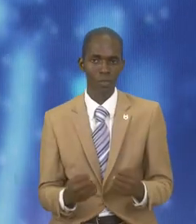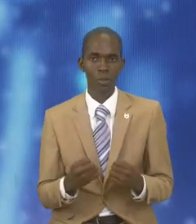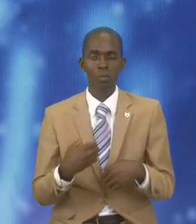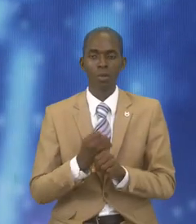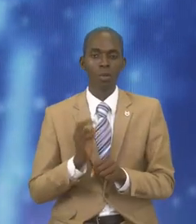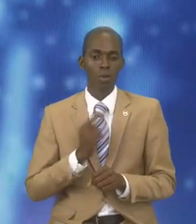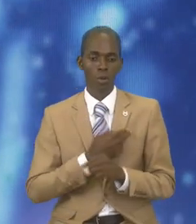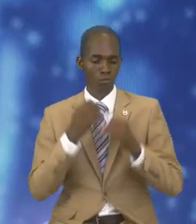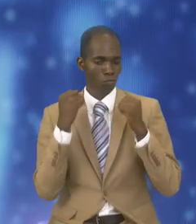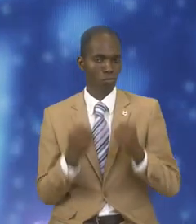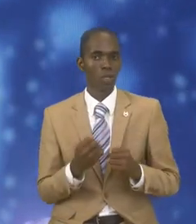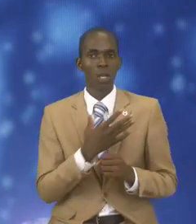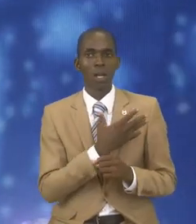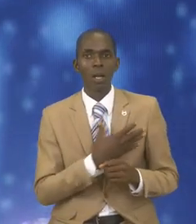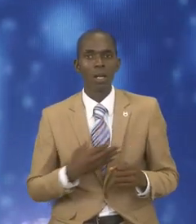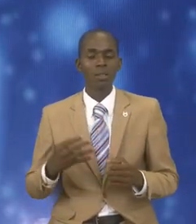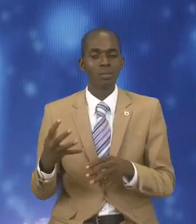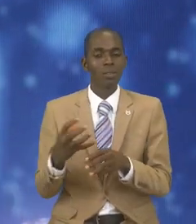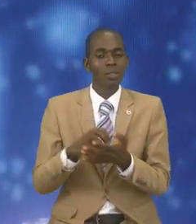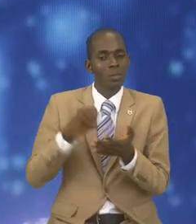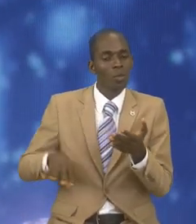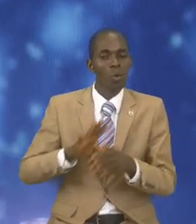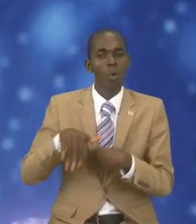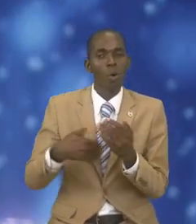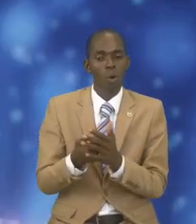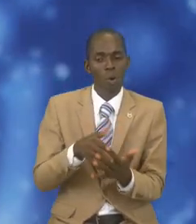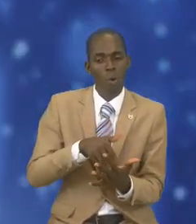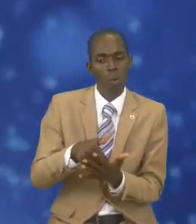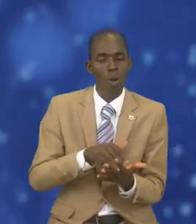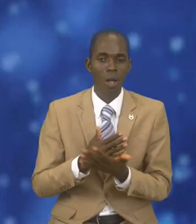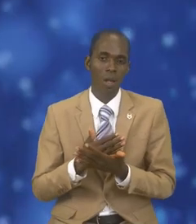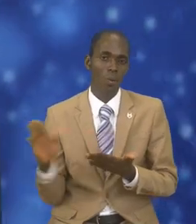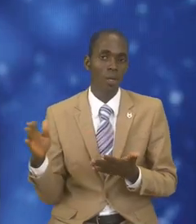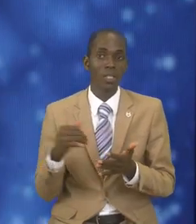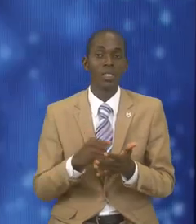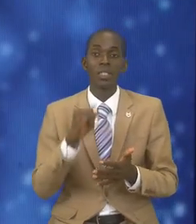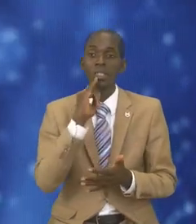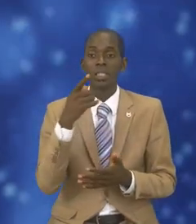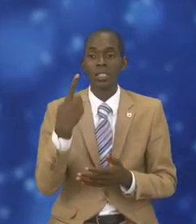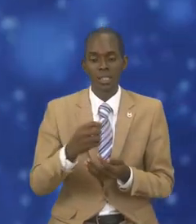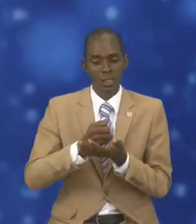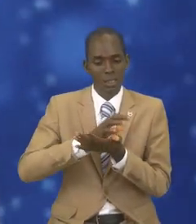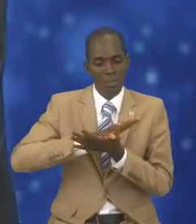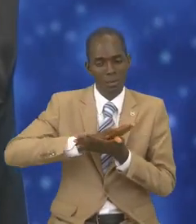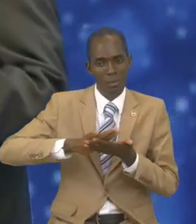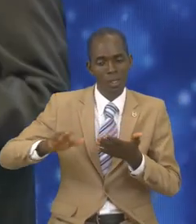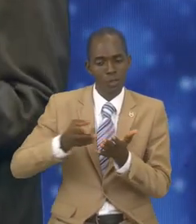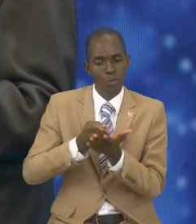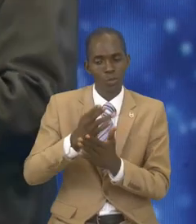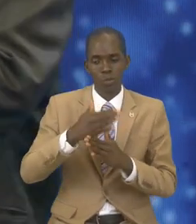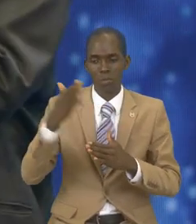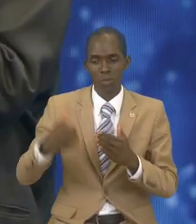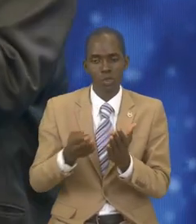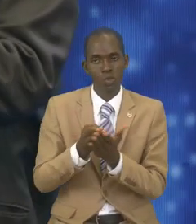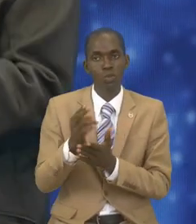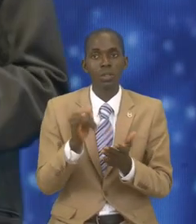strong, and it takes all weakness away. It's the sanctifying truth and the total truth that we